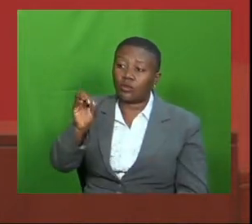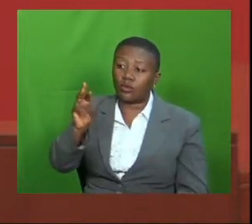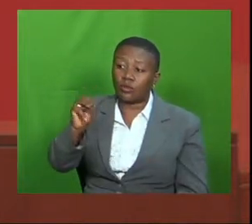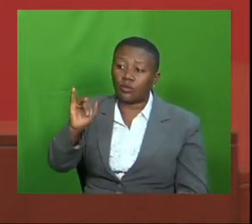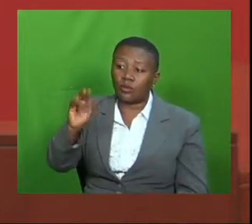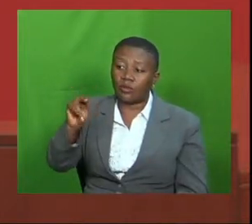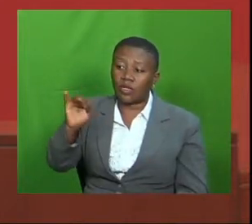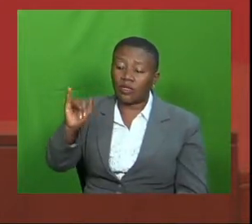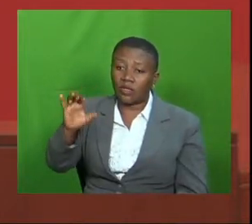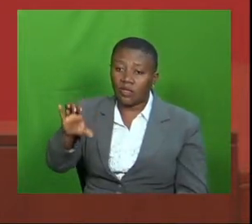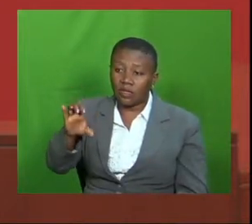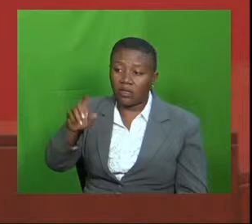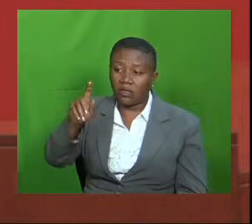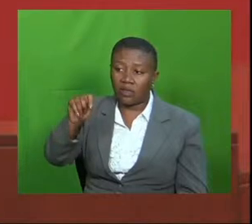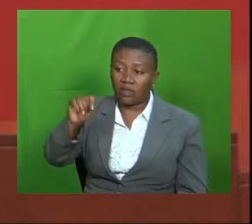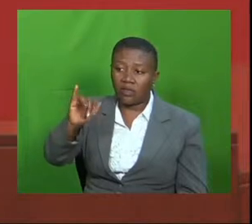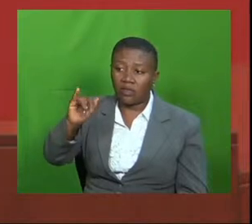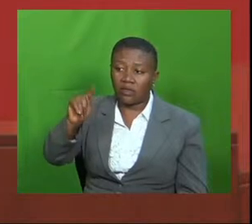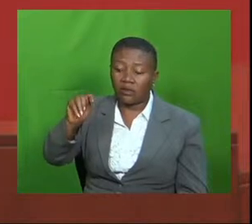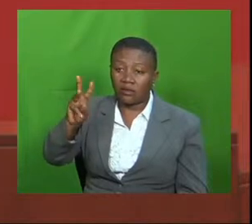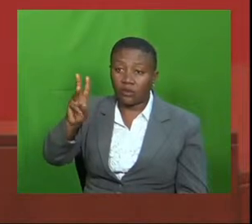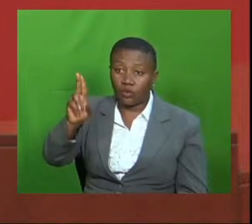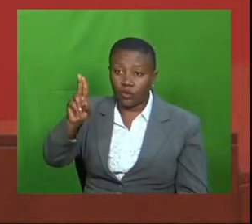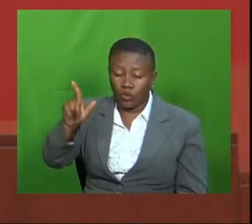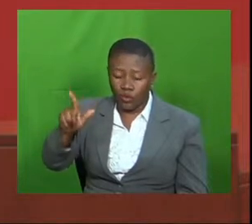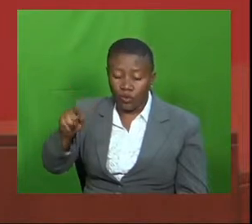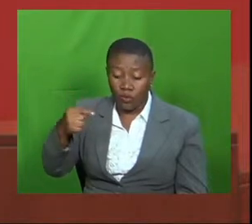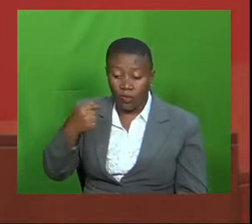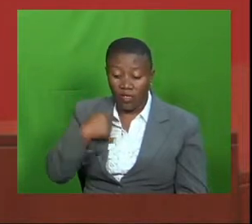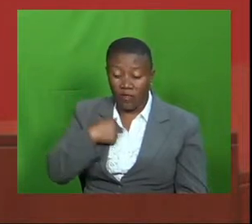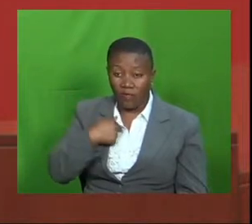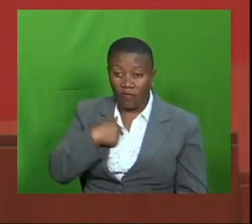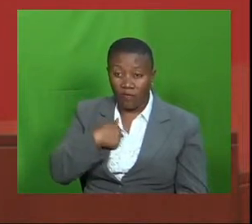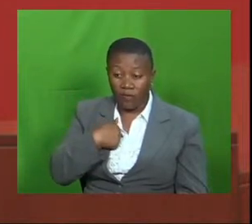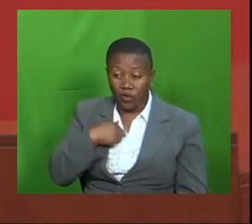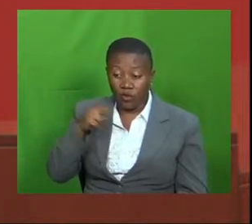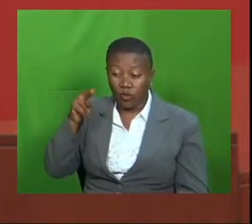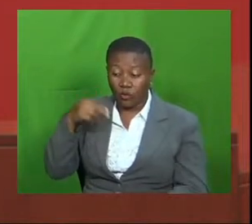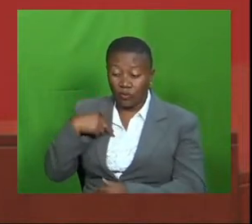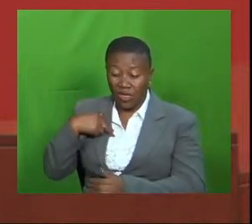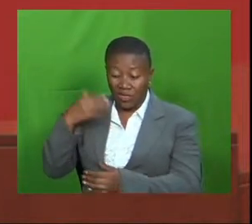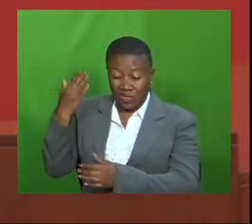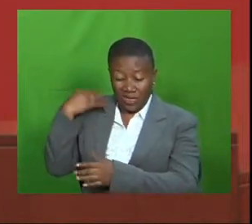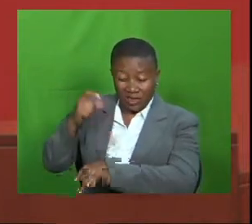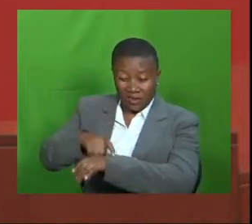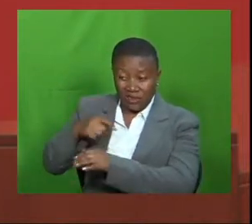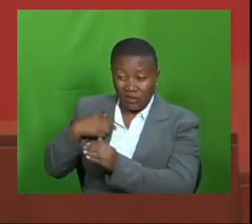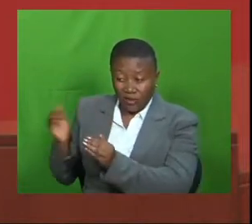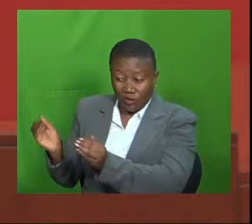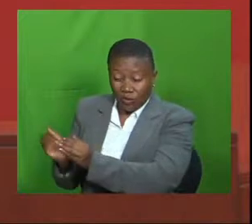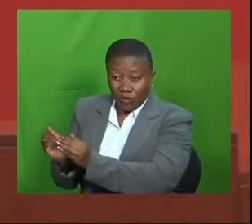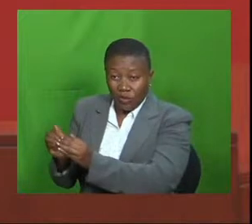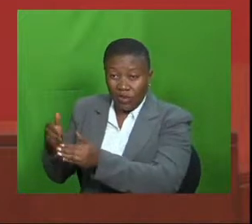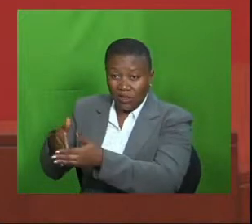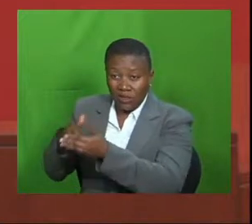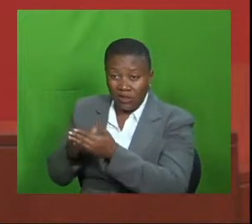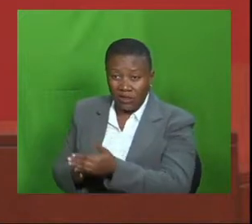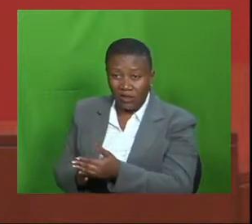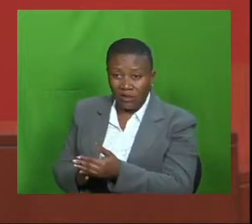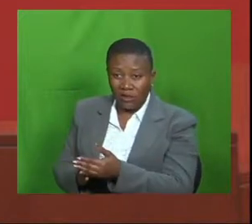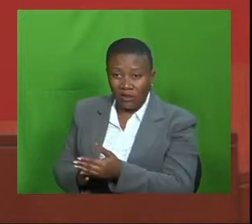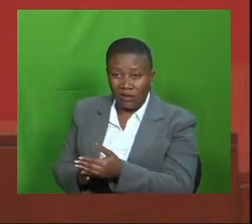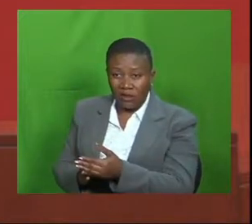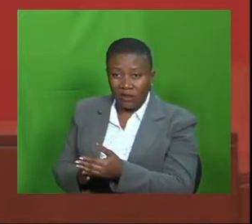I was minority leader and I used the word, after I